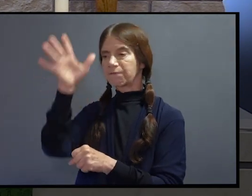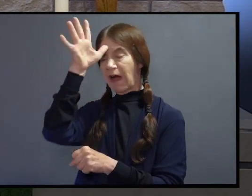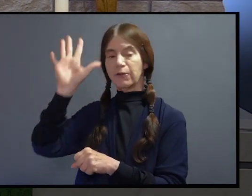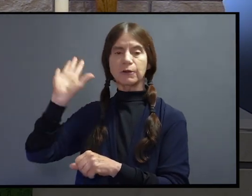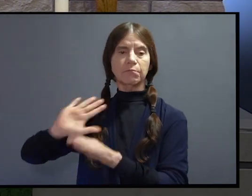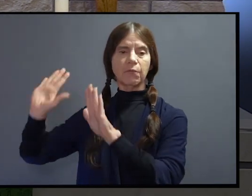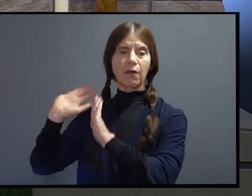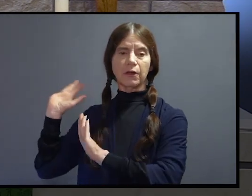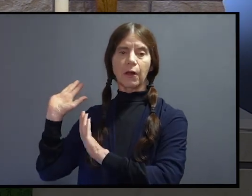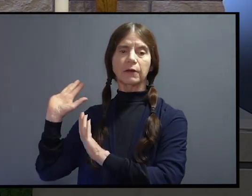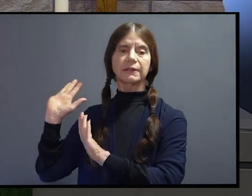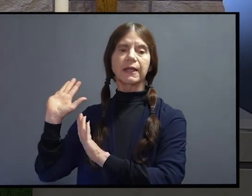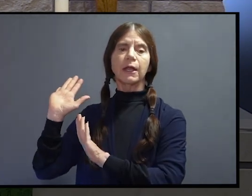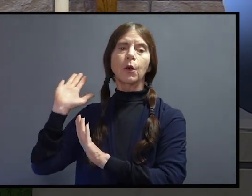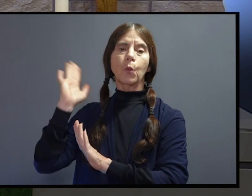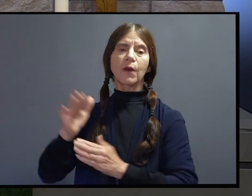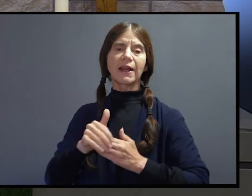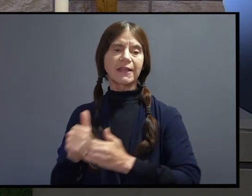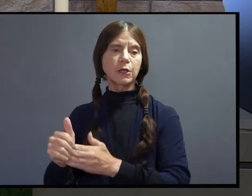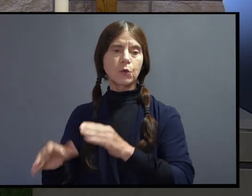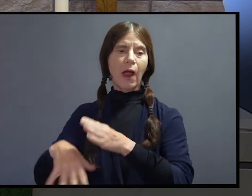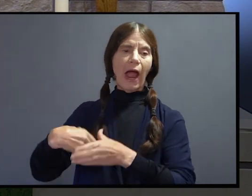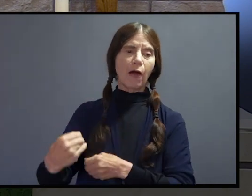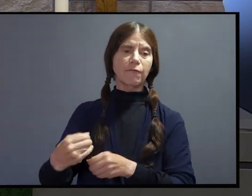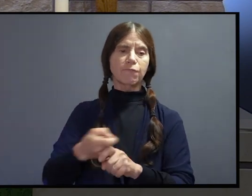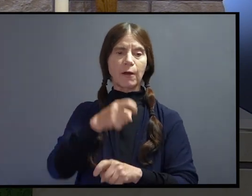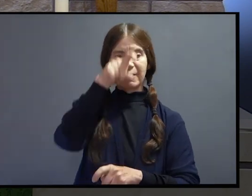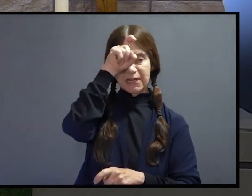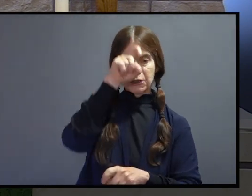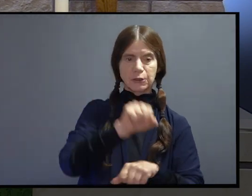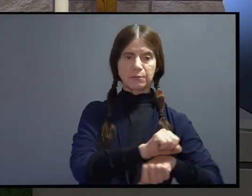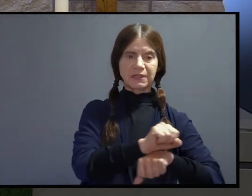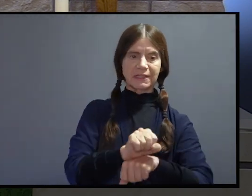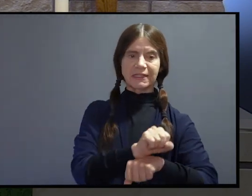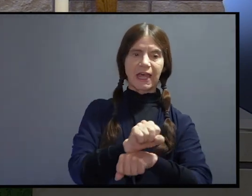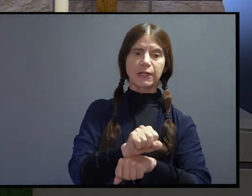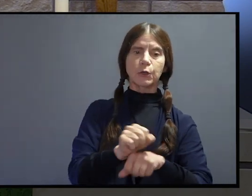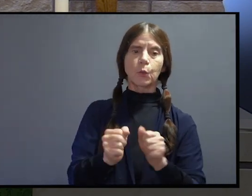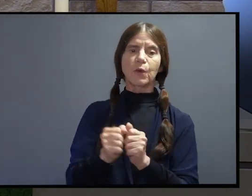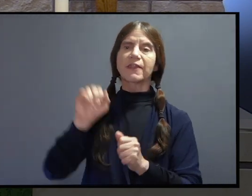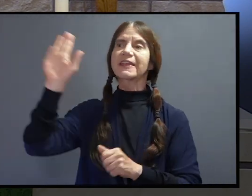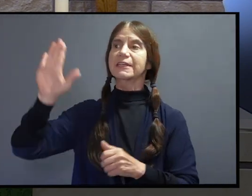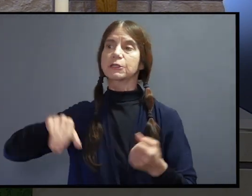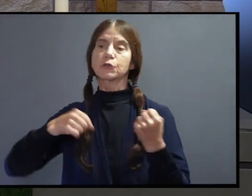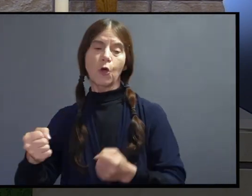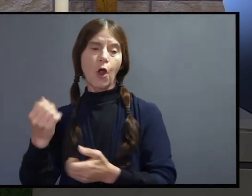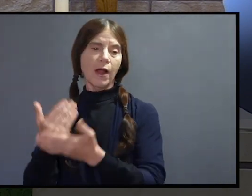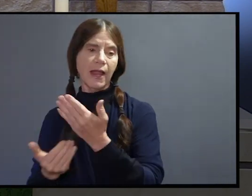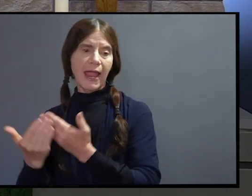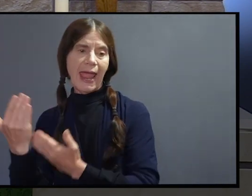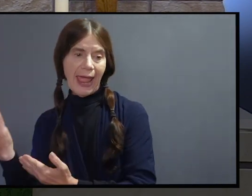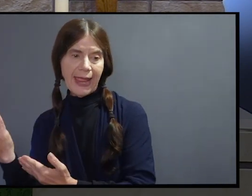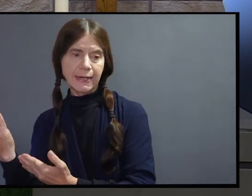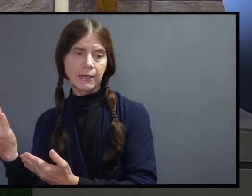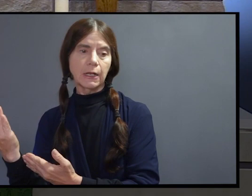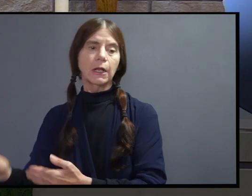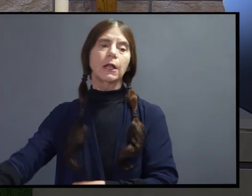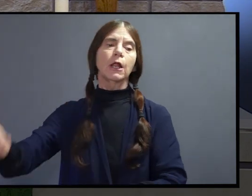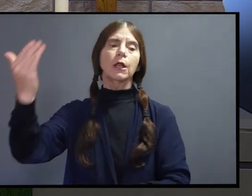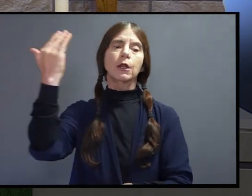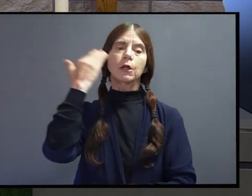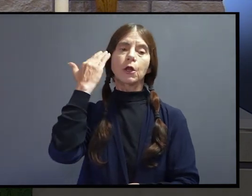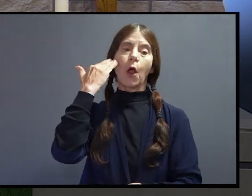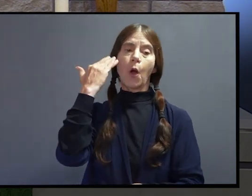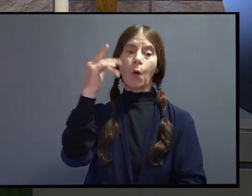fathers, that the Lord has brought you out with a mighty hand and redeemed you from the house of slavery, from